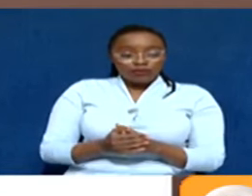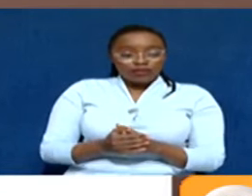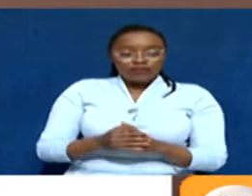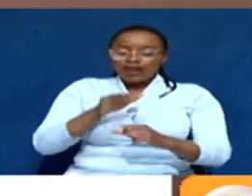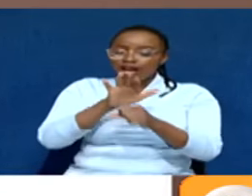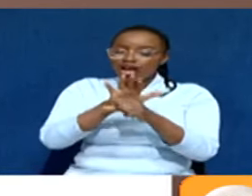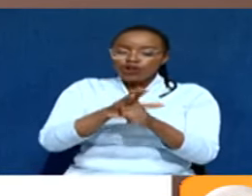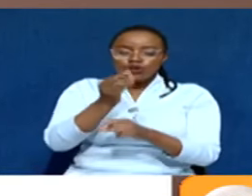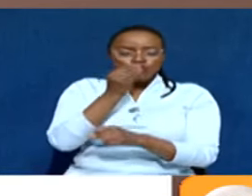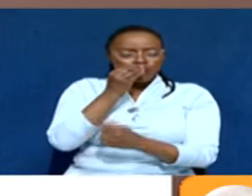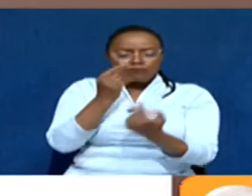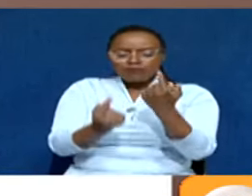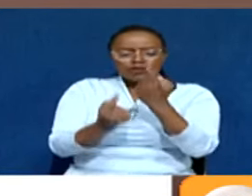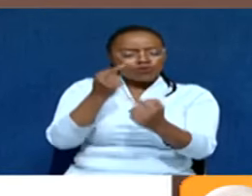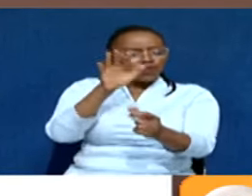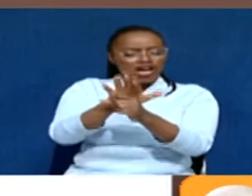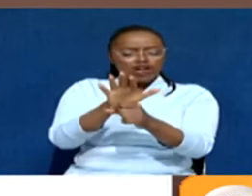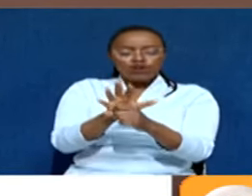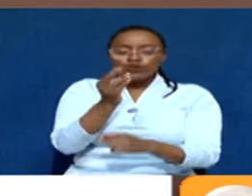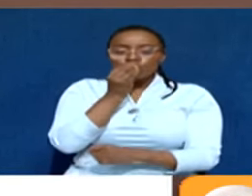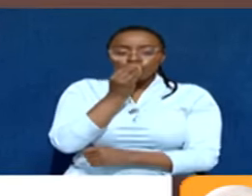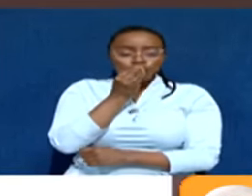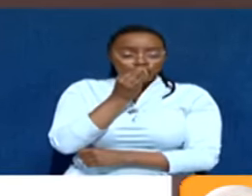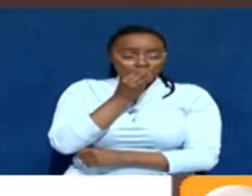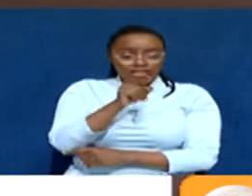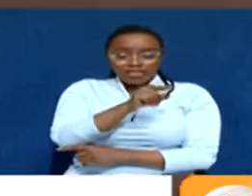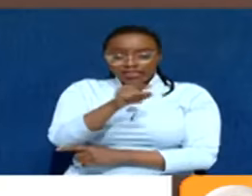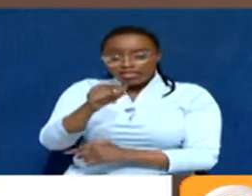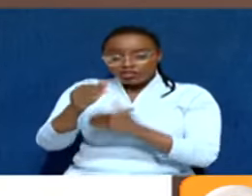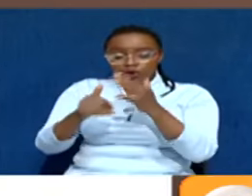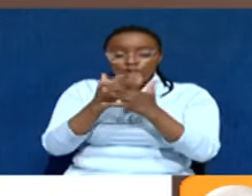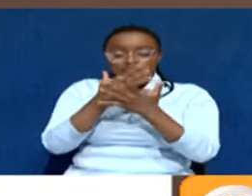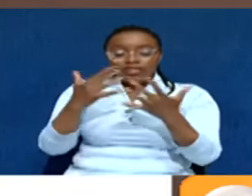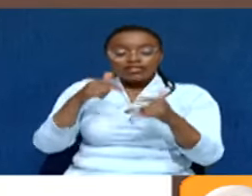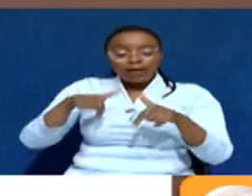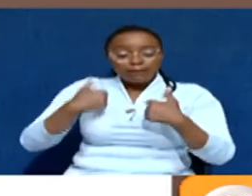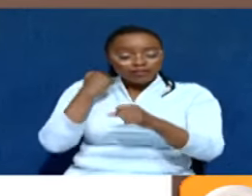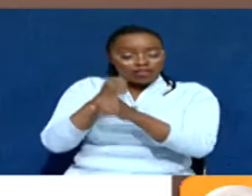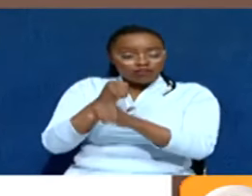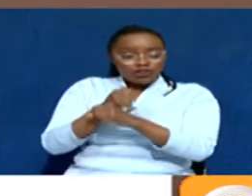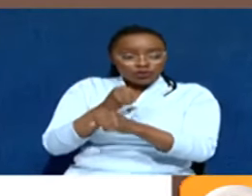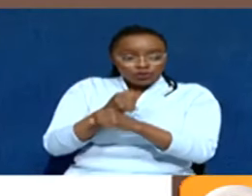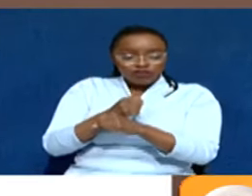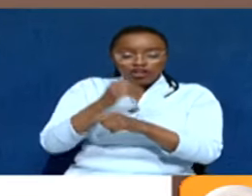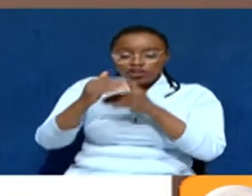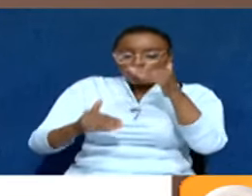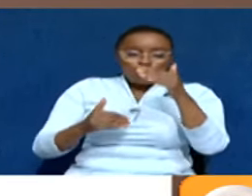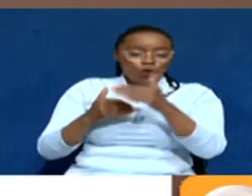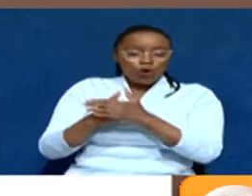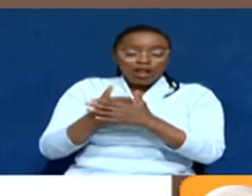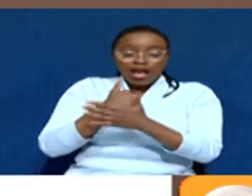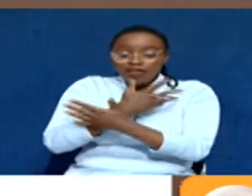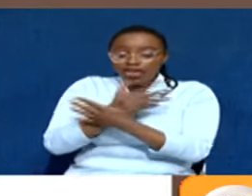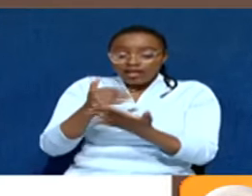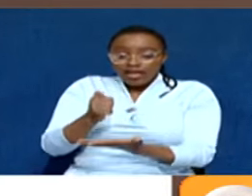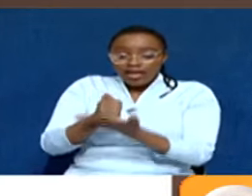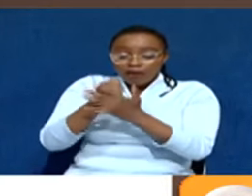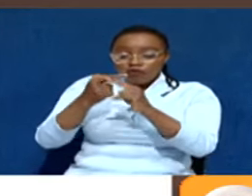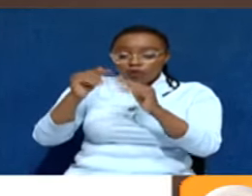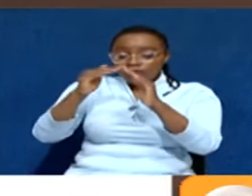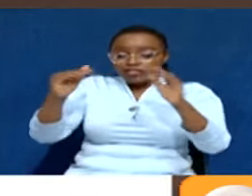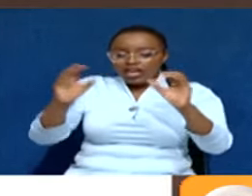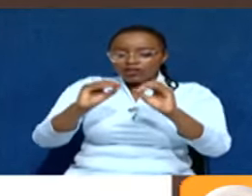Chakula mingi sana, mimi hupika chakula mingi sana. Na hizo vitu zote mingi hufanya. Hakuna saidi zote yenye mimi napata kutoka kwa hii